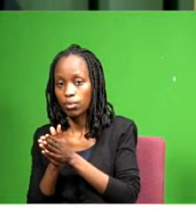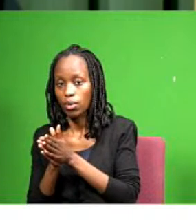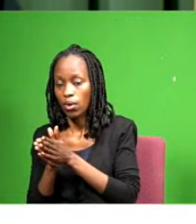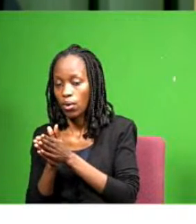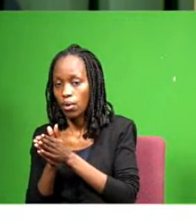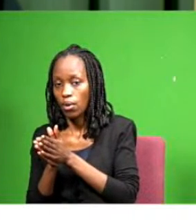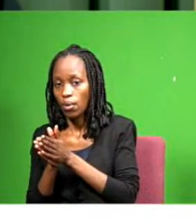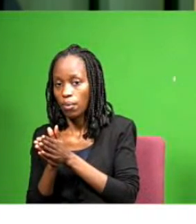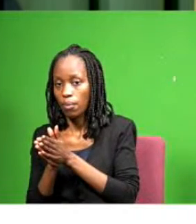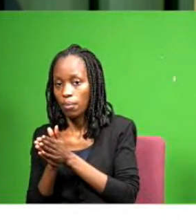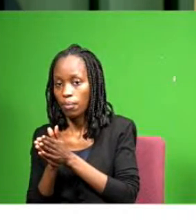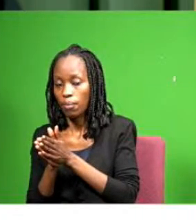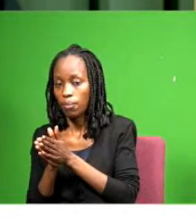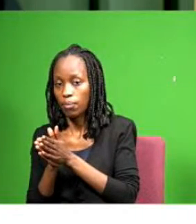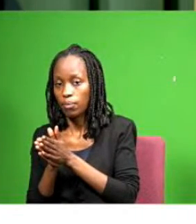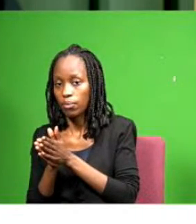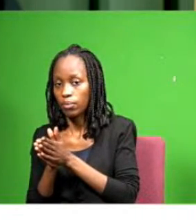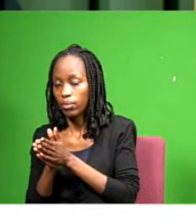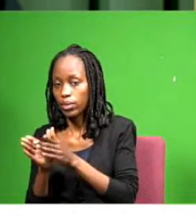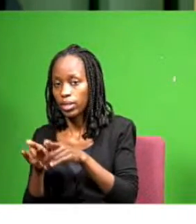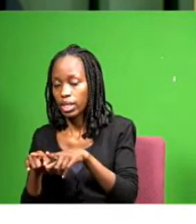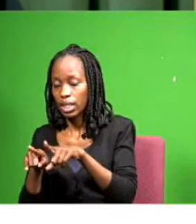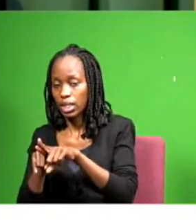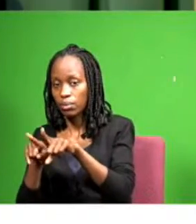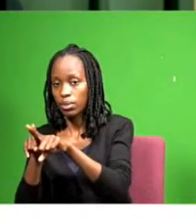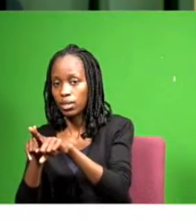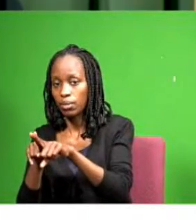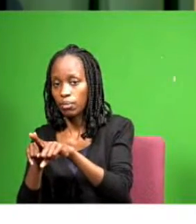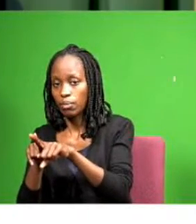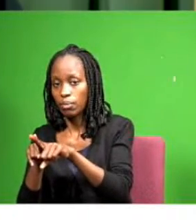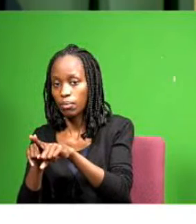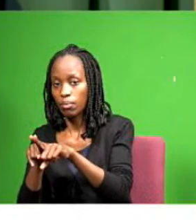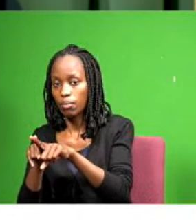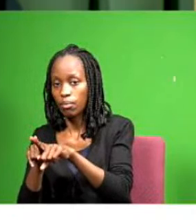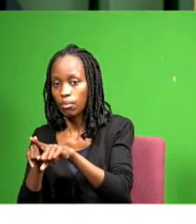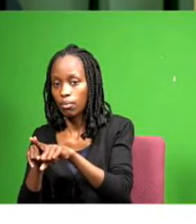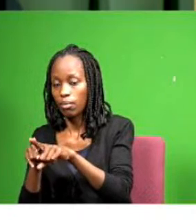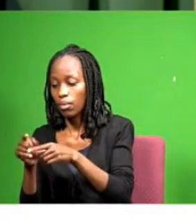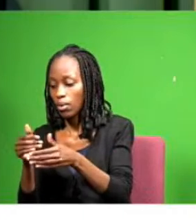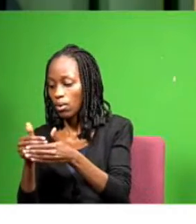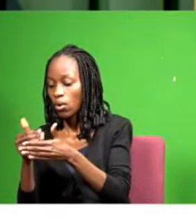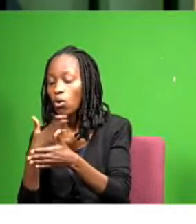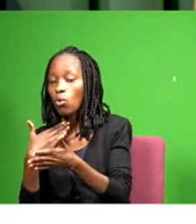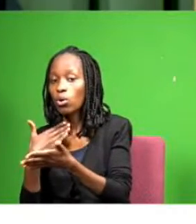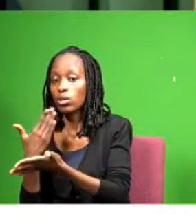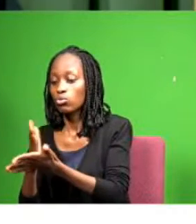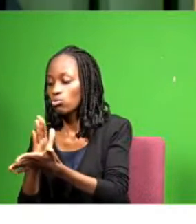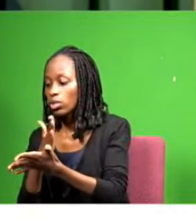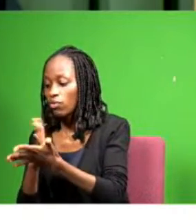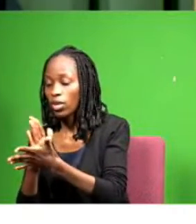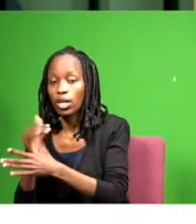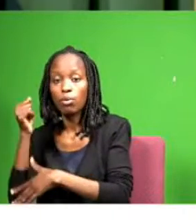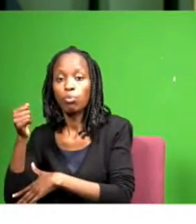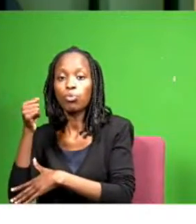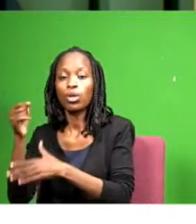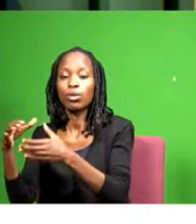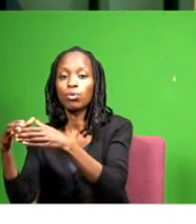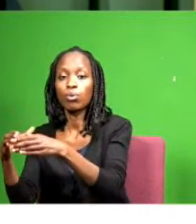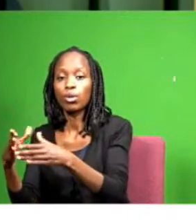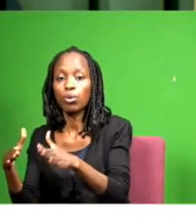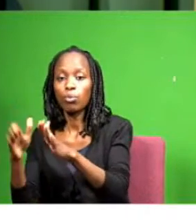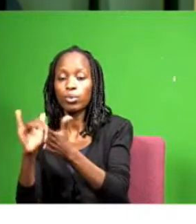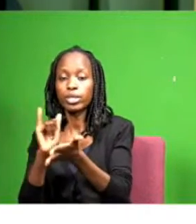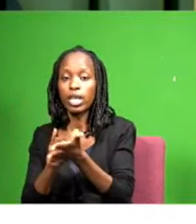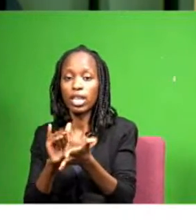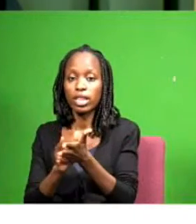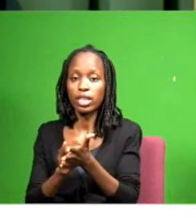James Rowley describes, and I quote, as the process of dividing political units in ways that deliberately